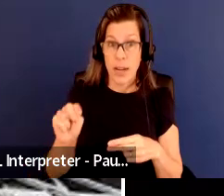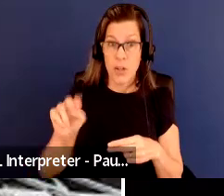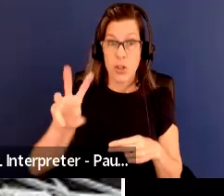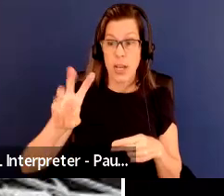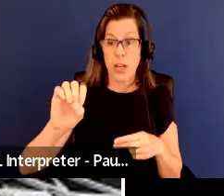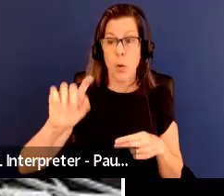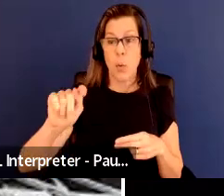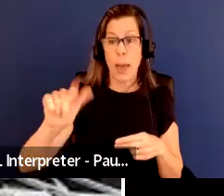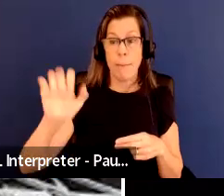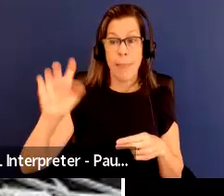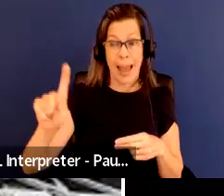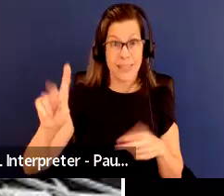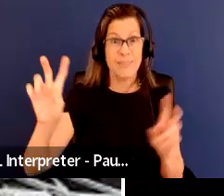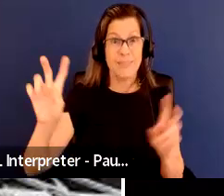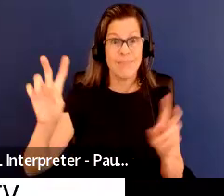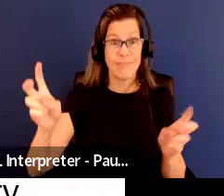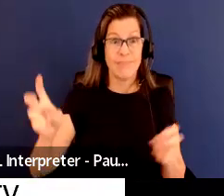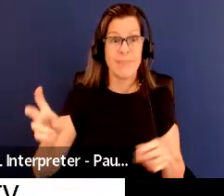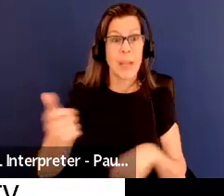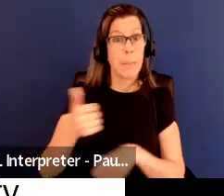Blamed for the economy again.